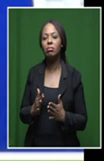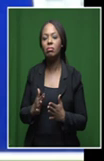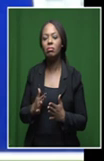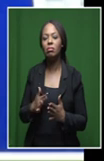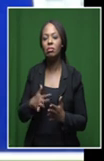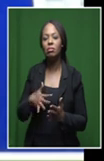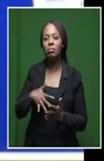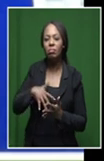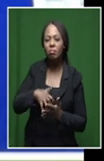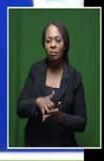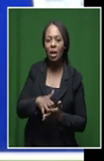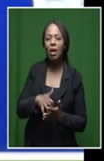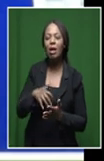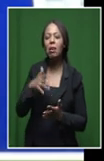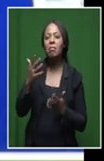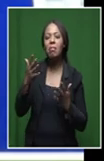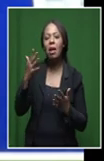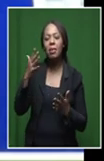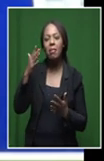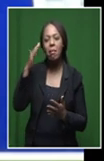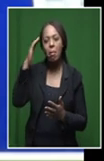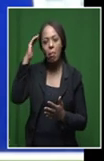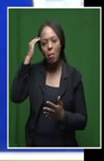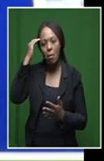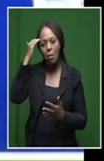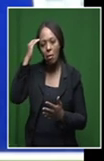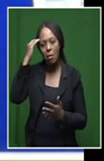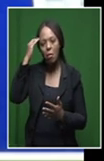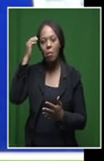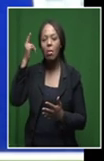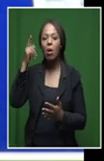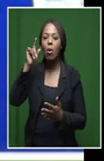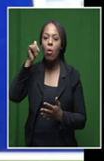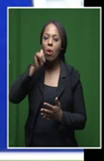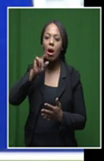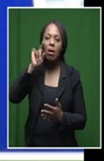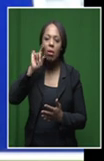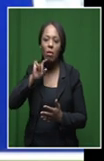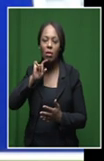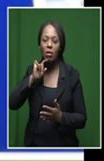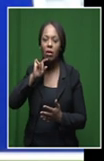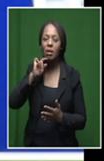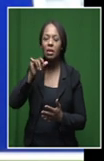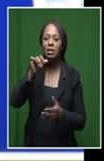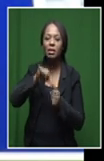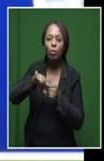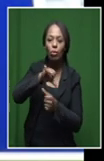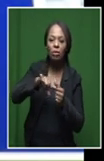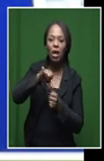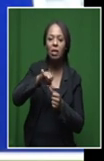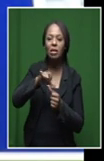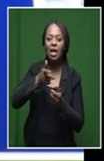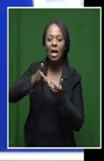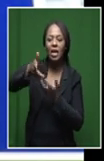Yes. So if your memory, you know, gets worse with age, and then you're not able to like socially and occupationally